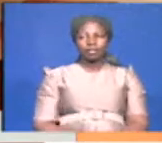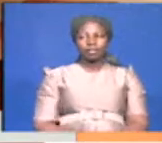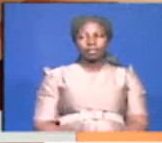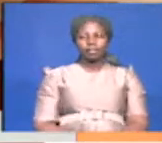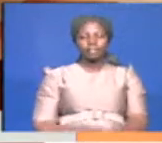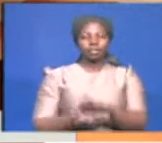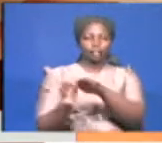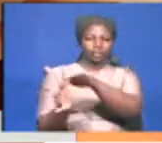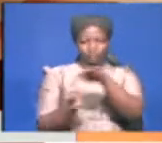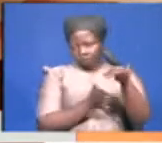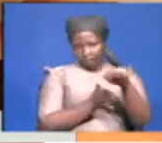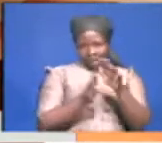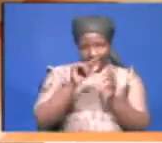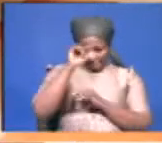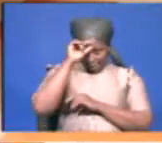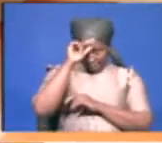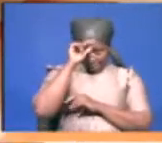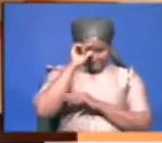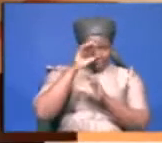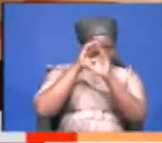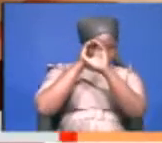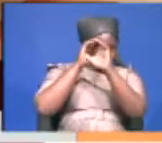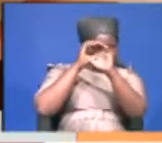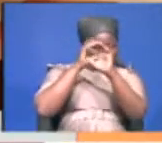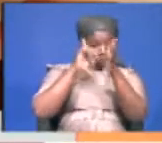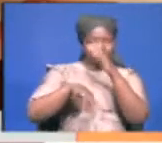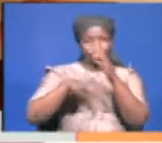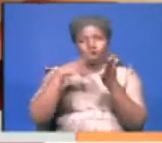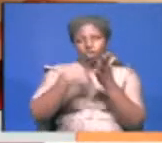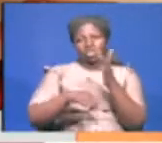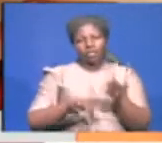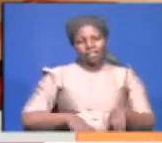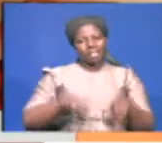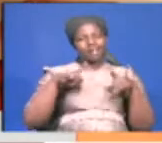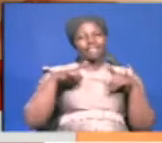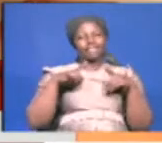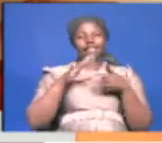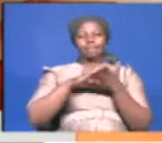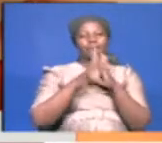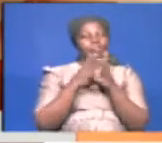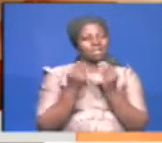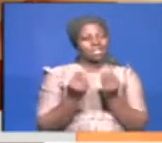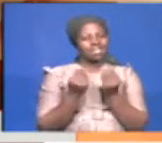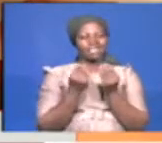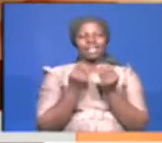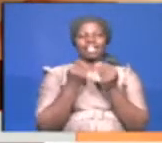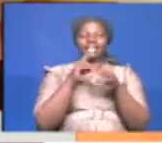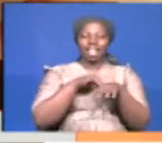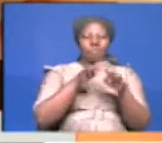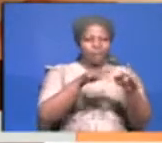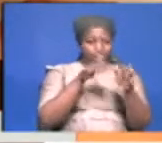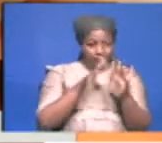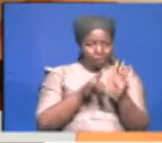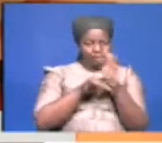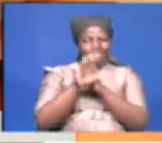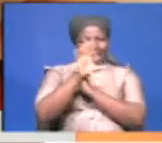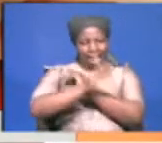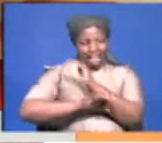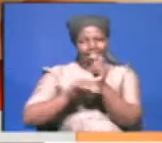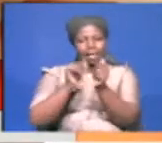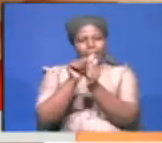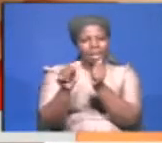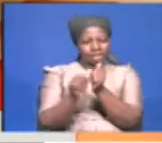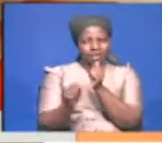And elsewhere, the government projects that the cost of living is easing as farmers in the country's maize basket start to harvest their